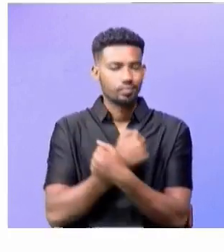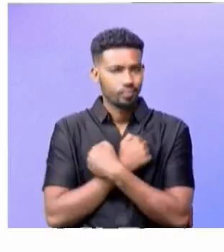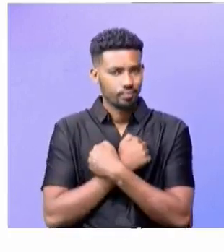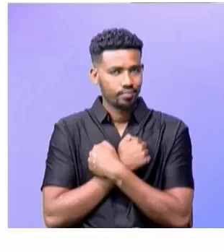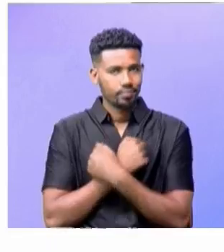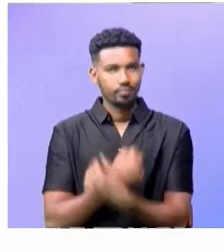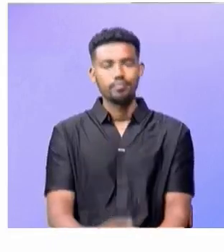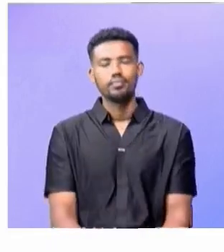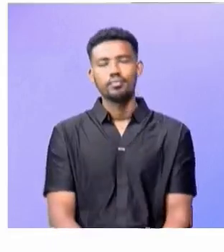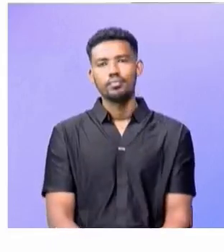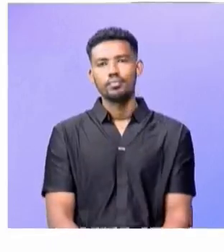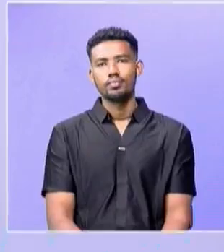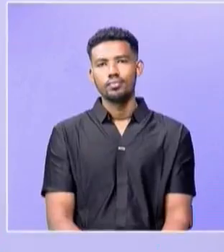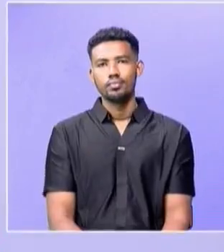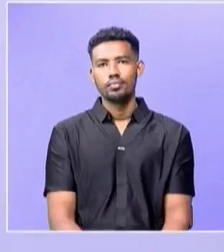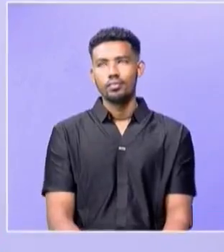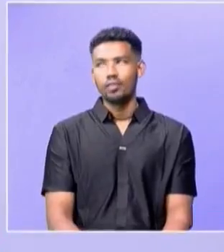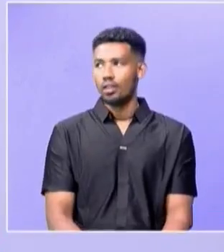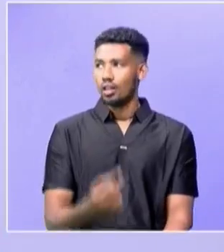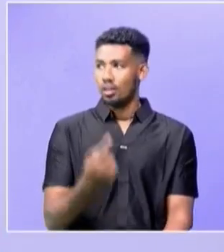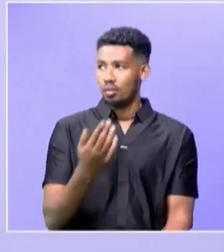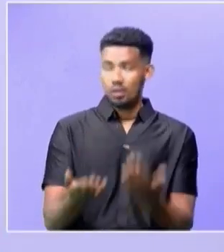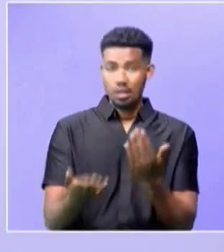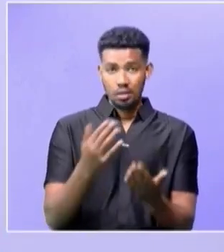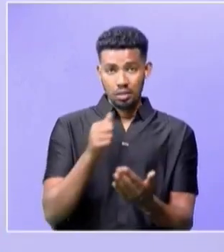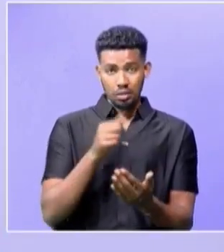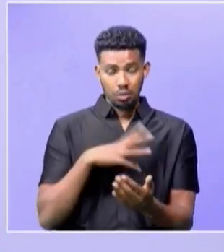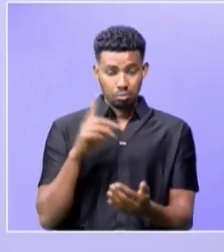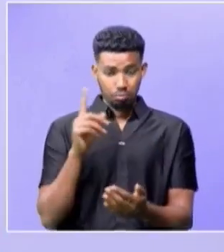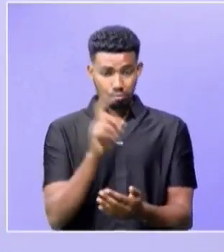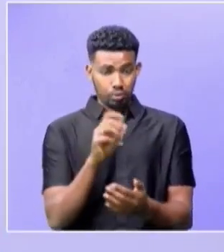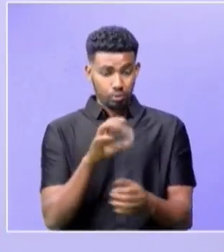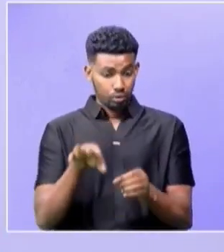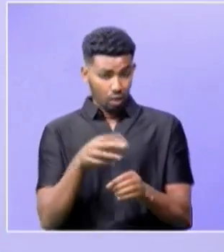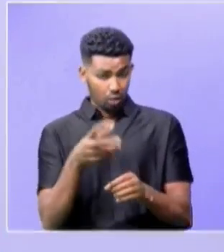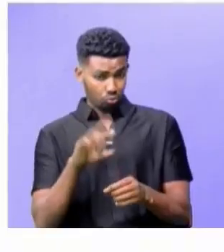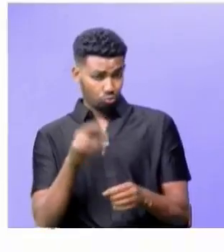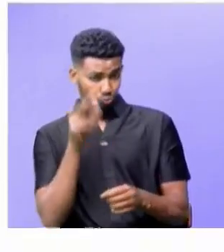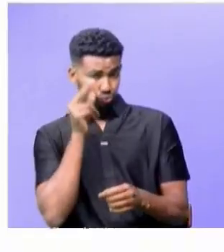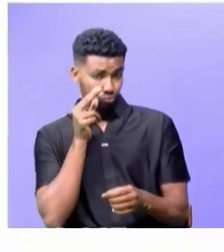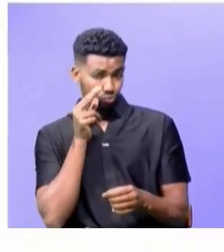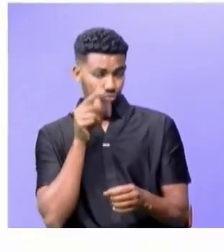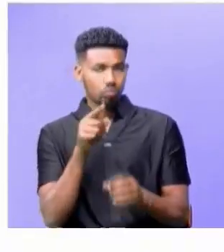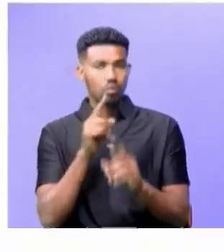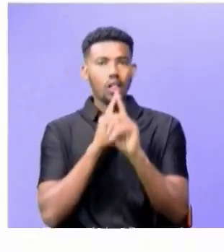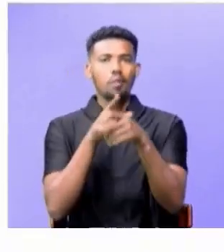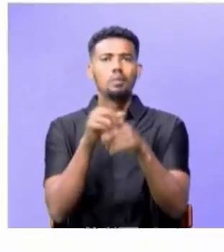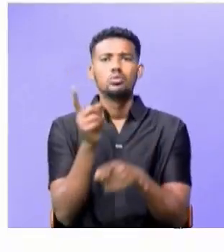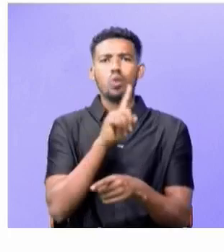Tea or coffee. When the person asks you tea or coffee, you just say, I prefer